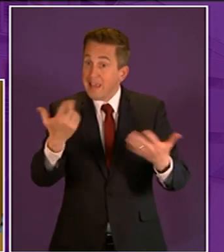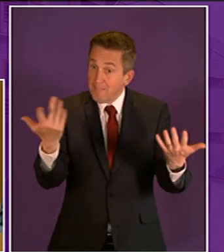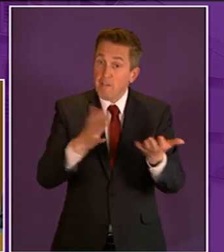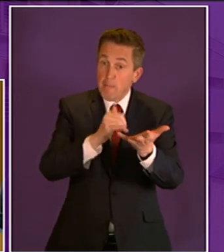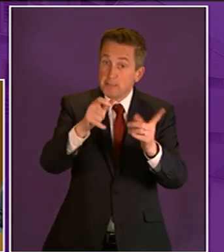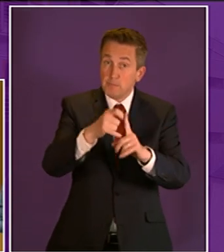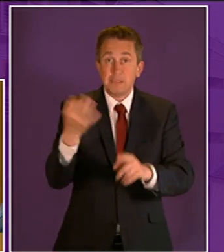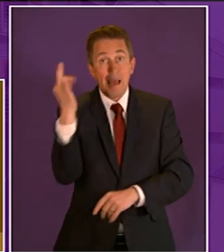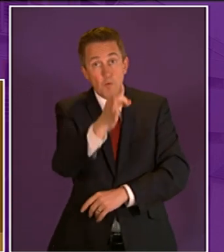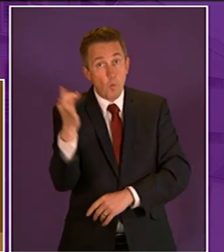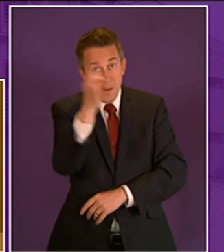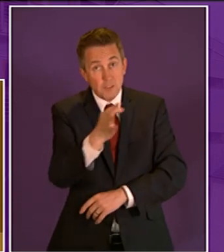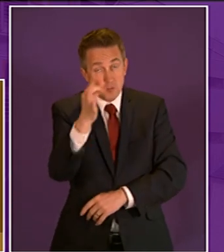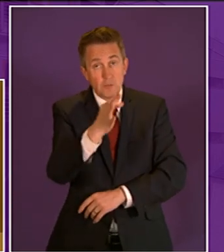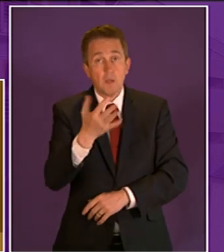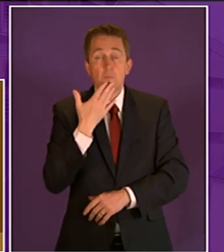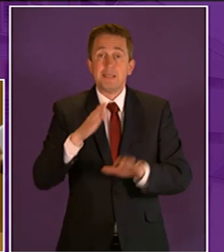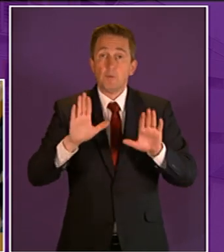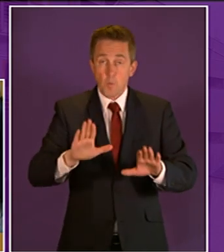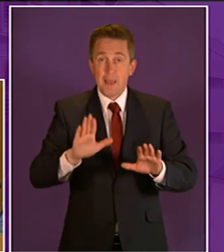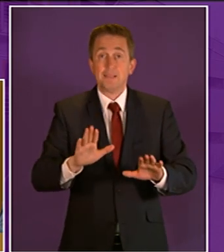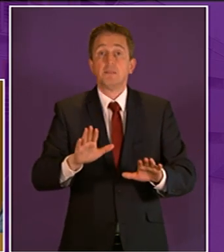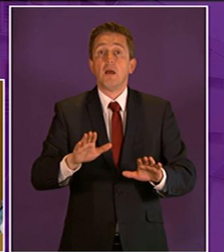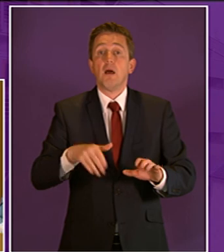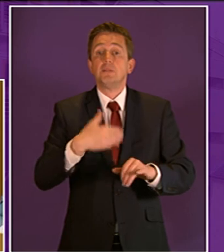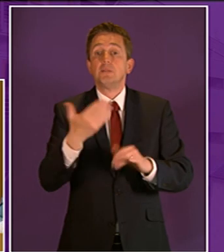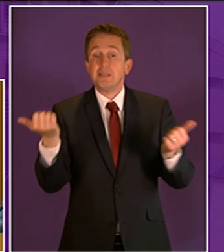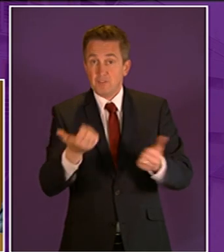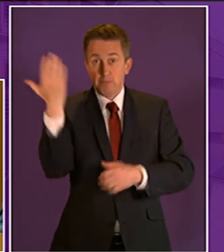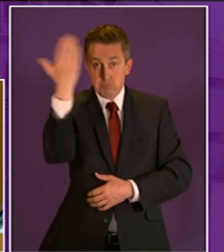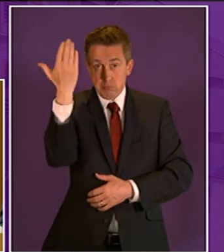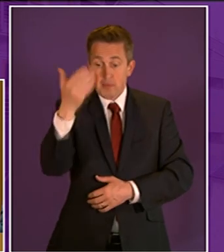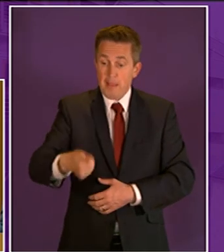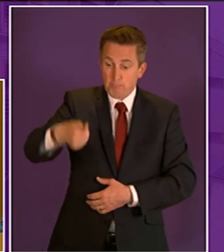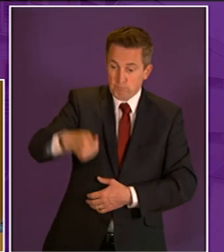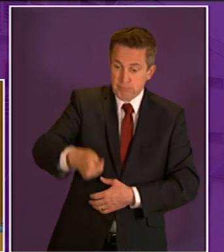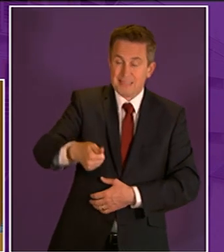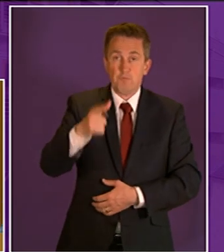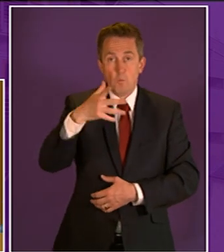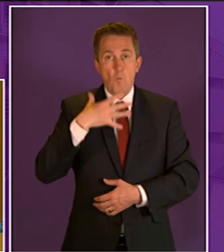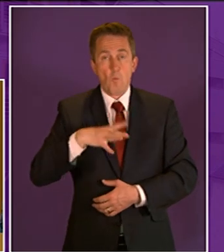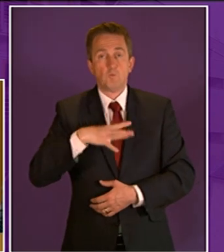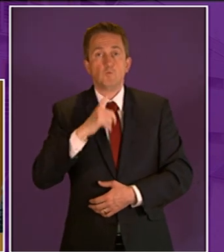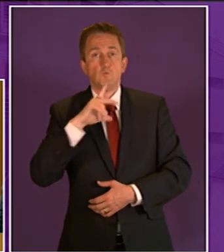ask questions in this after the statement to press their request to speak buttons as soon as possible.